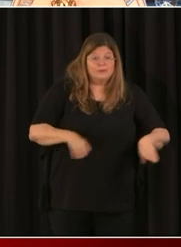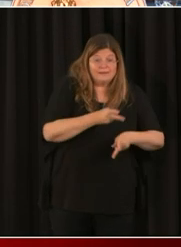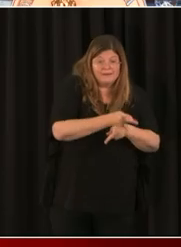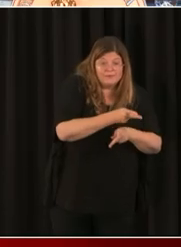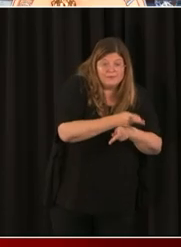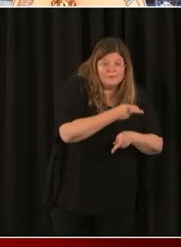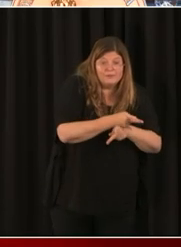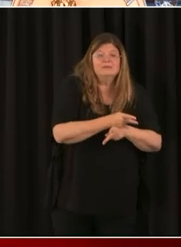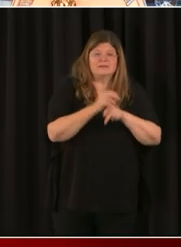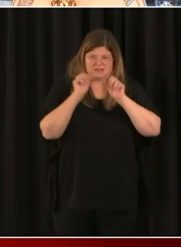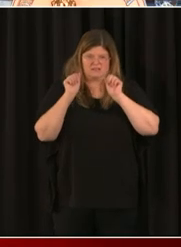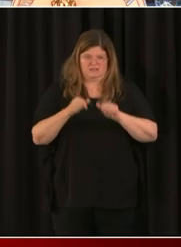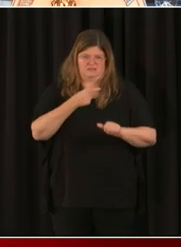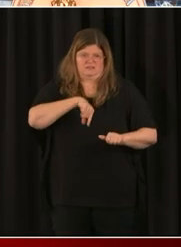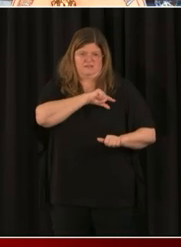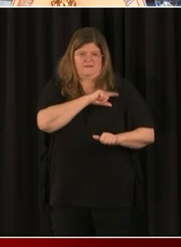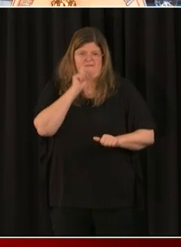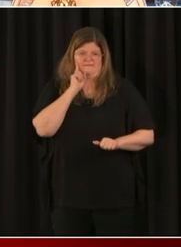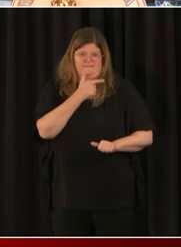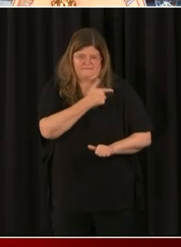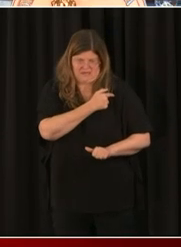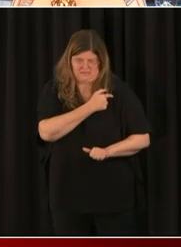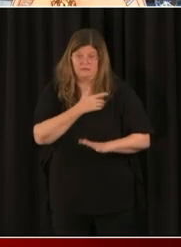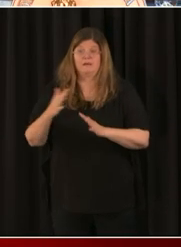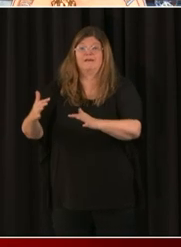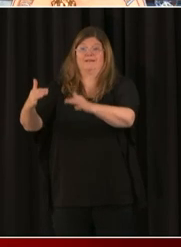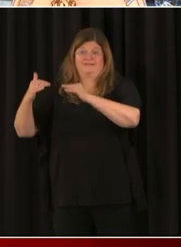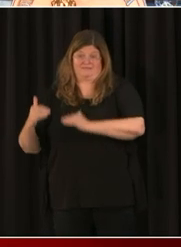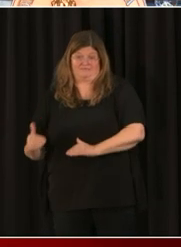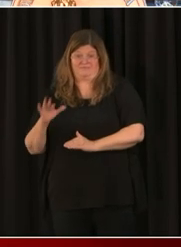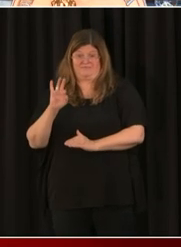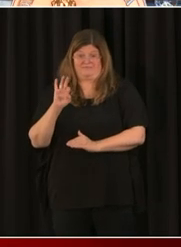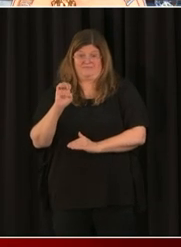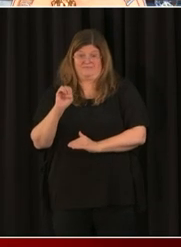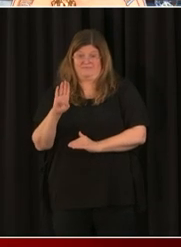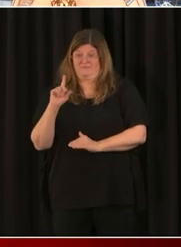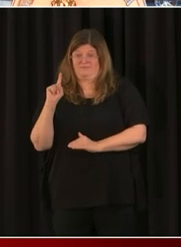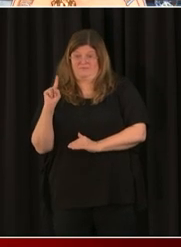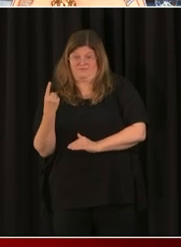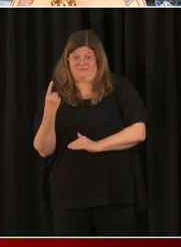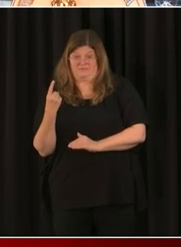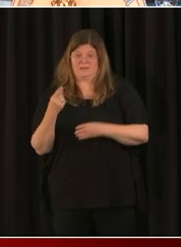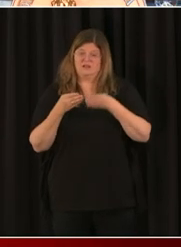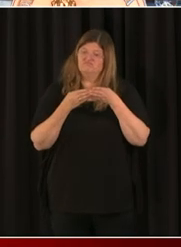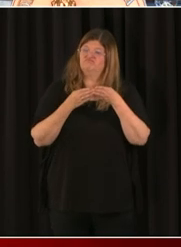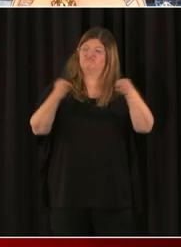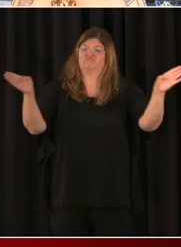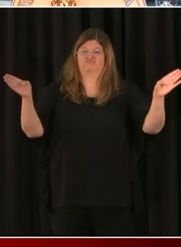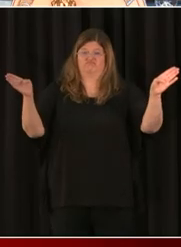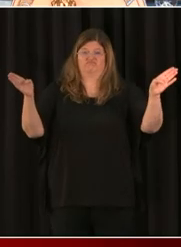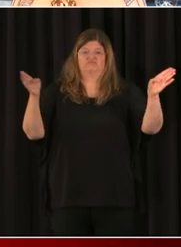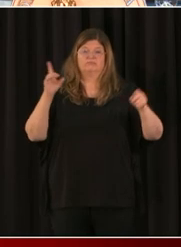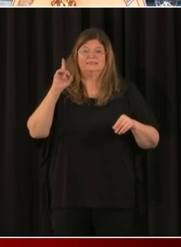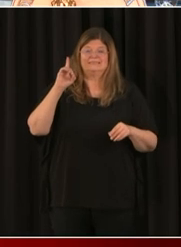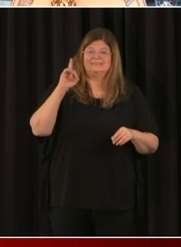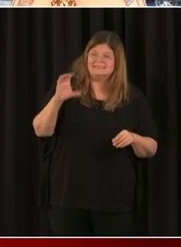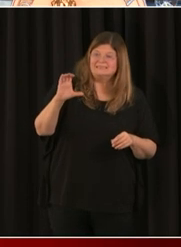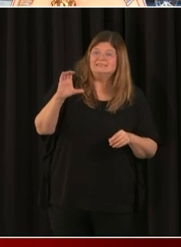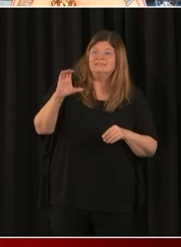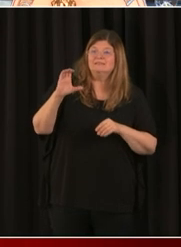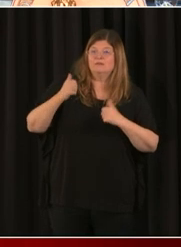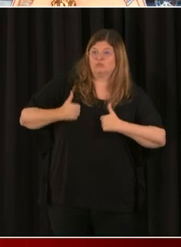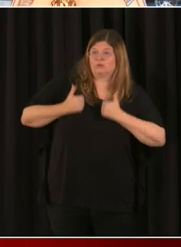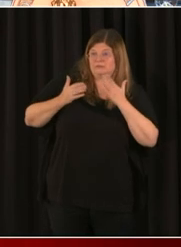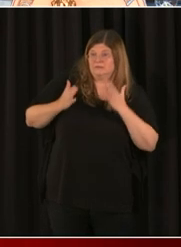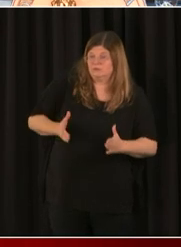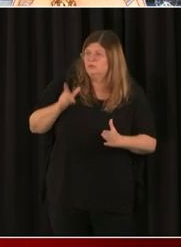In the week of February 1, we're aiming to open to DC residents with chronic medical conditions and other